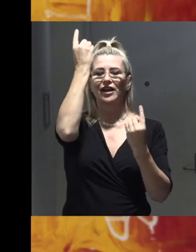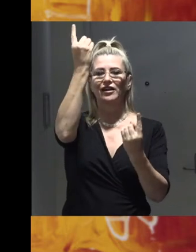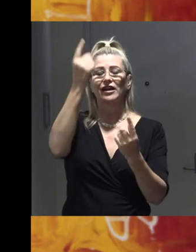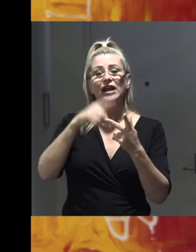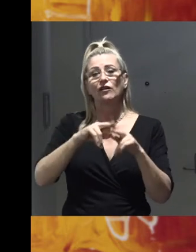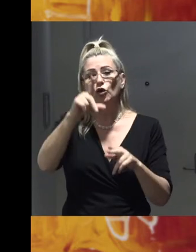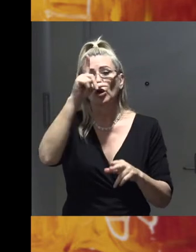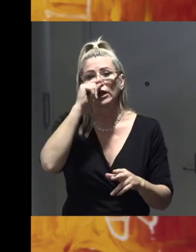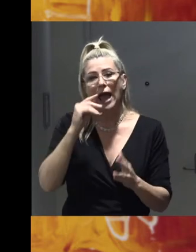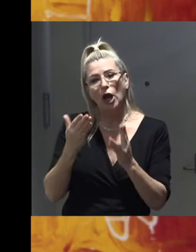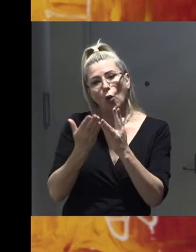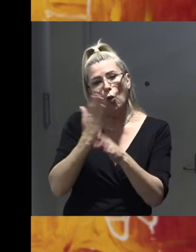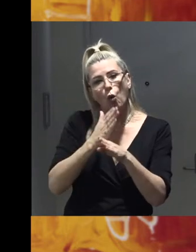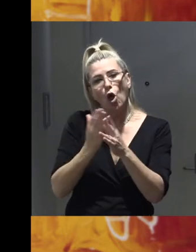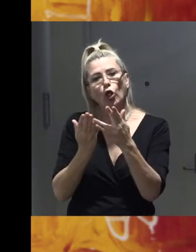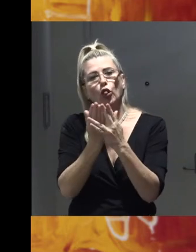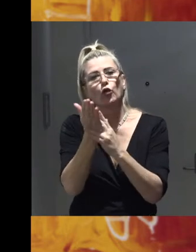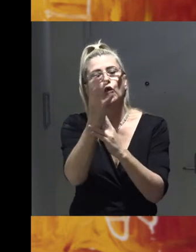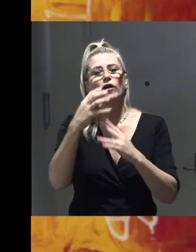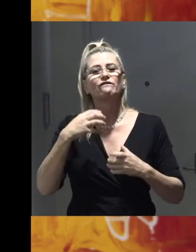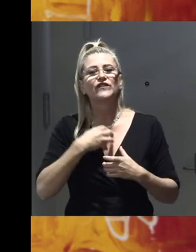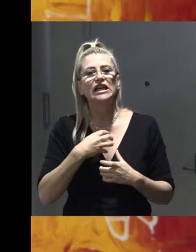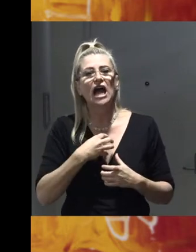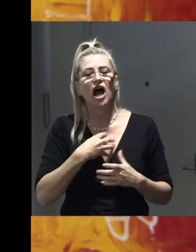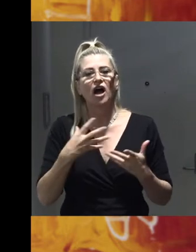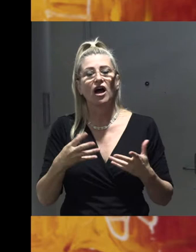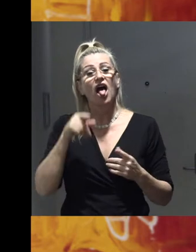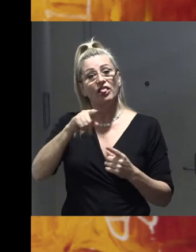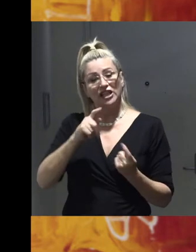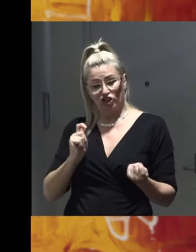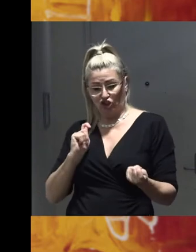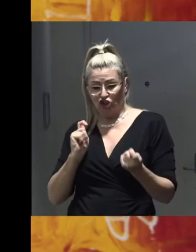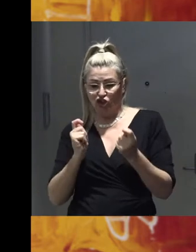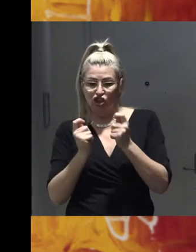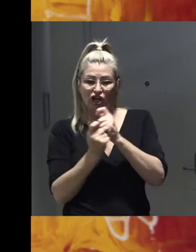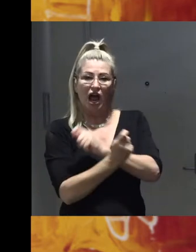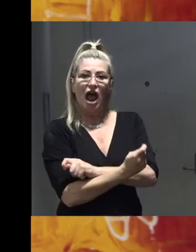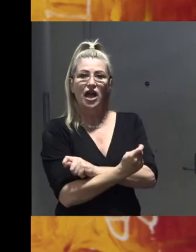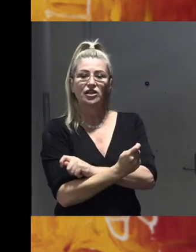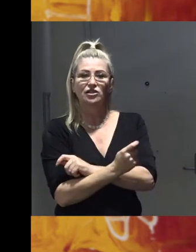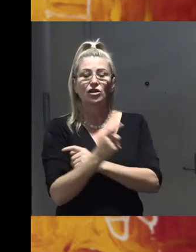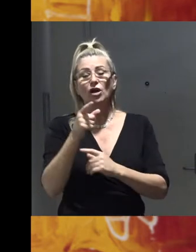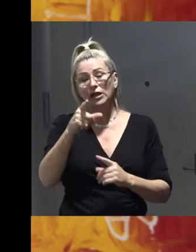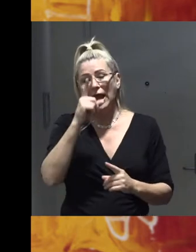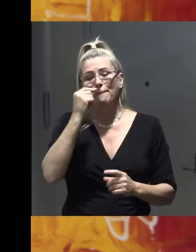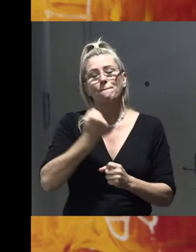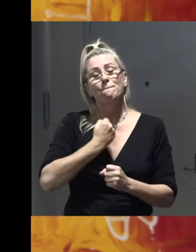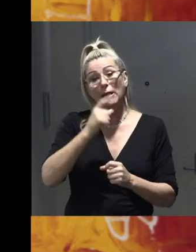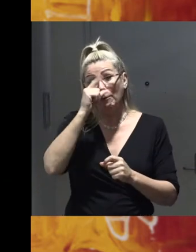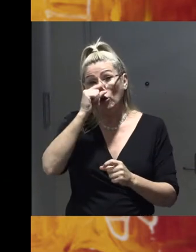fear. Such transformation arguably leads to deeper self-understanding and personal